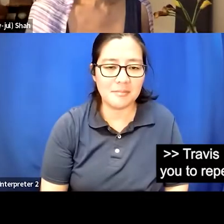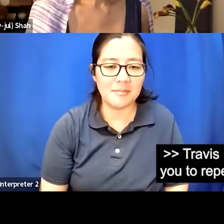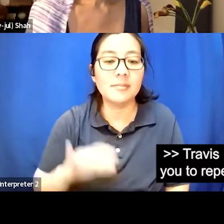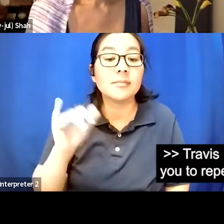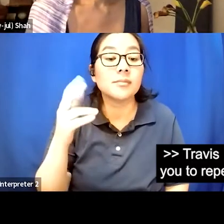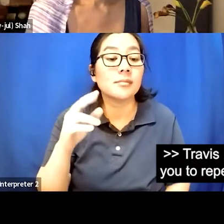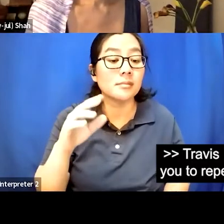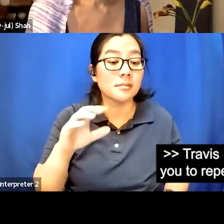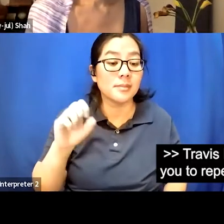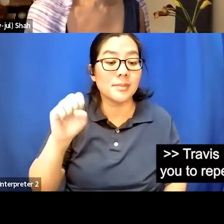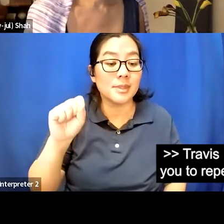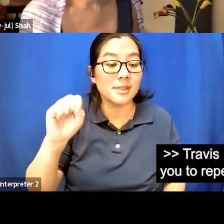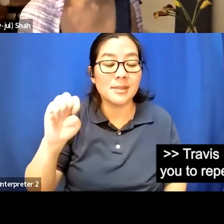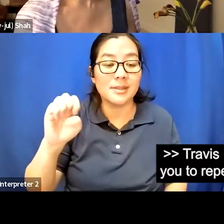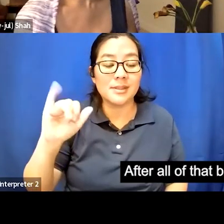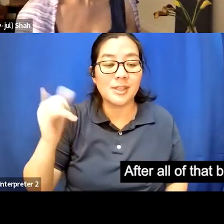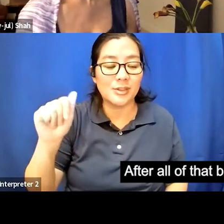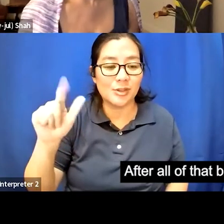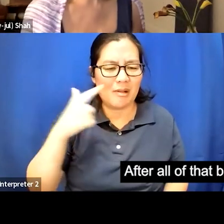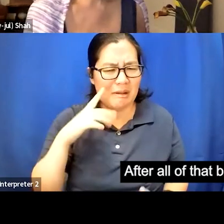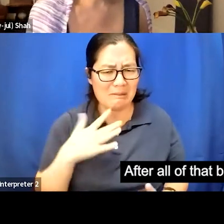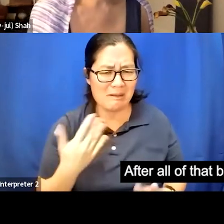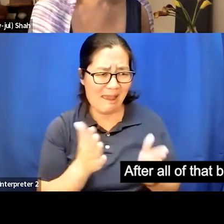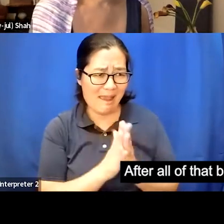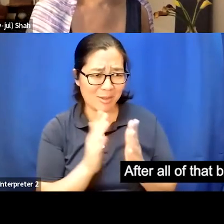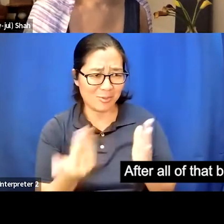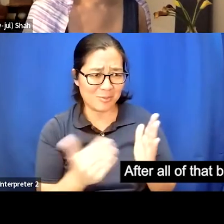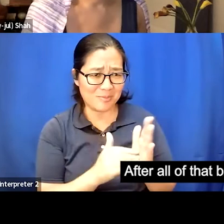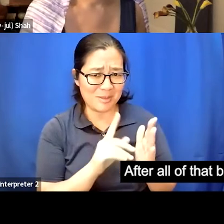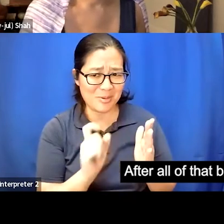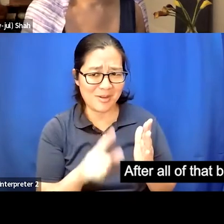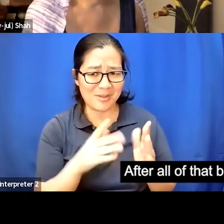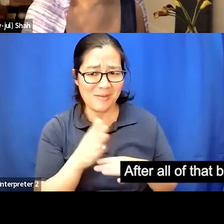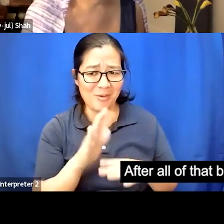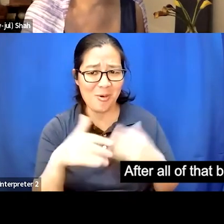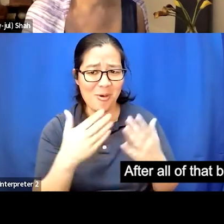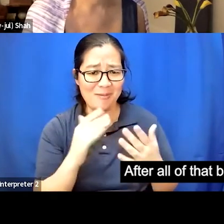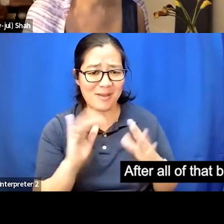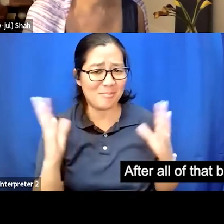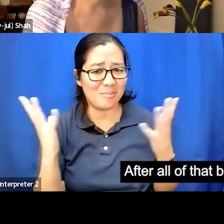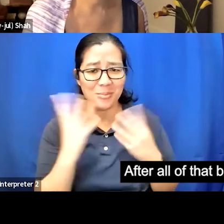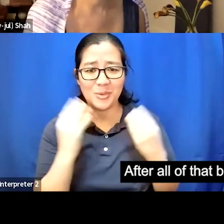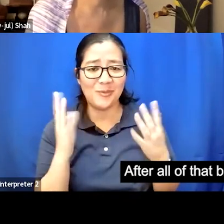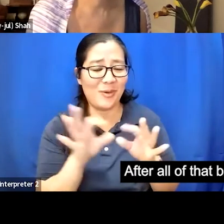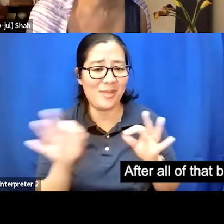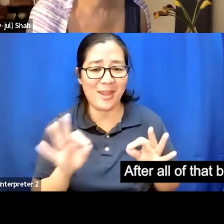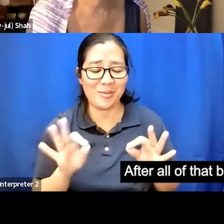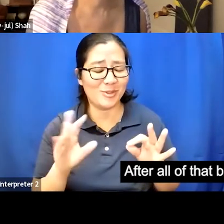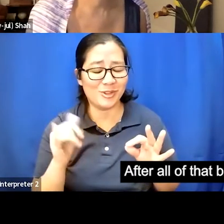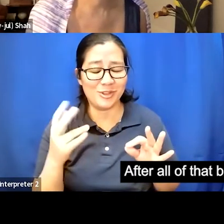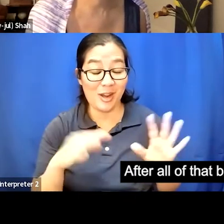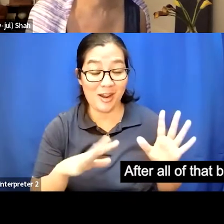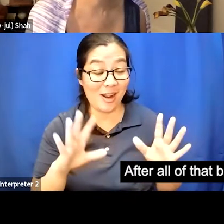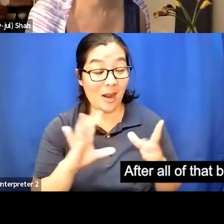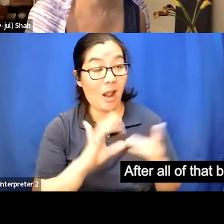Travis, I'm going to ask you to repeat the question. After all of that beautiful language, Jen.